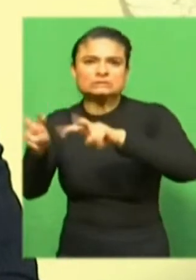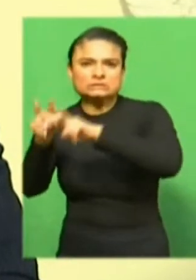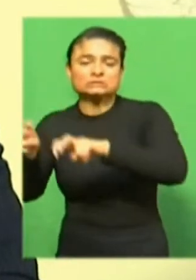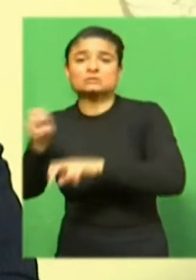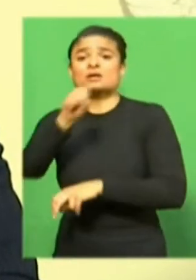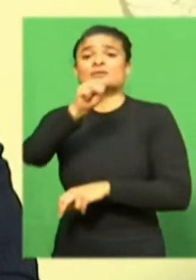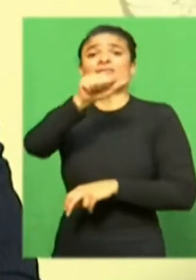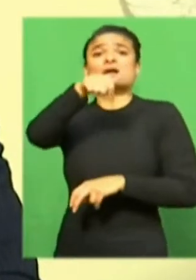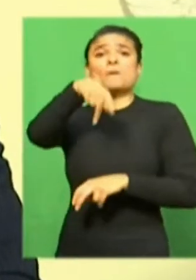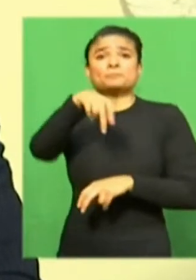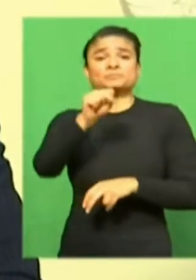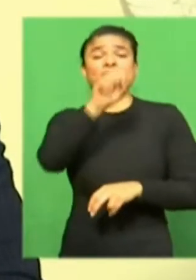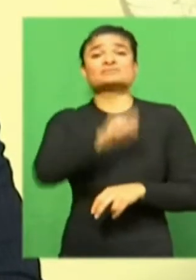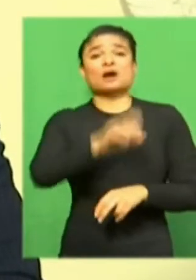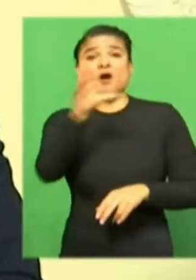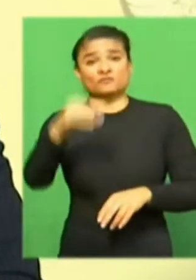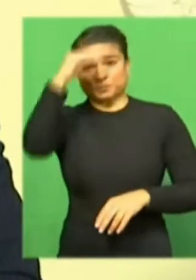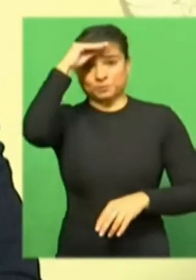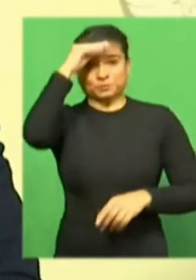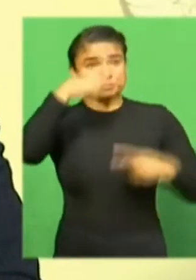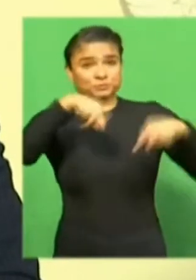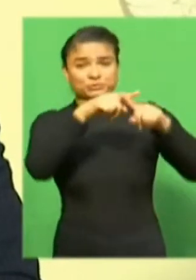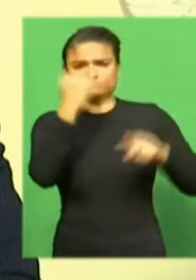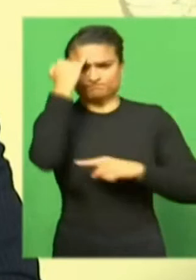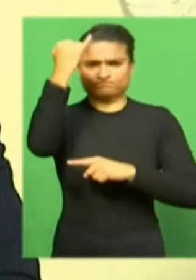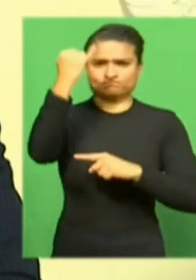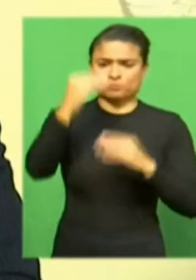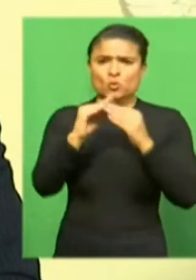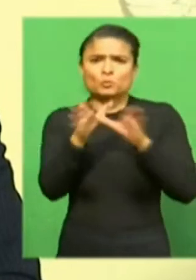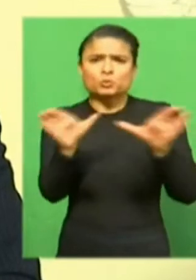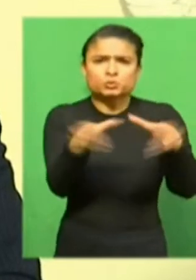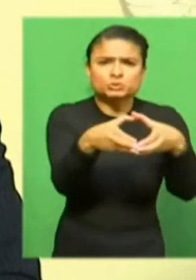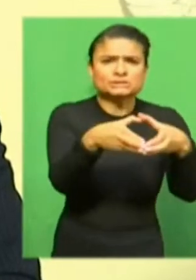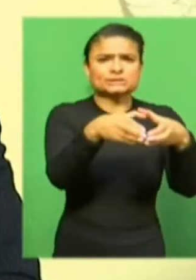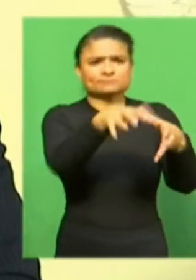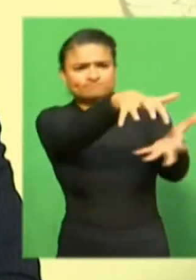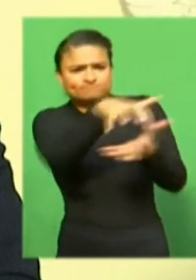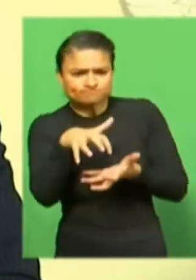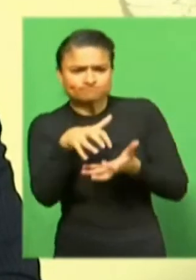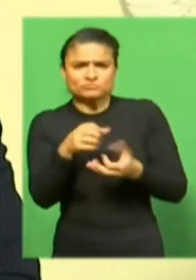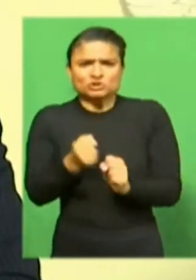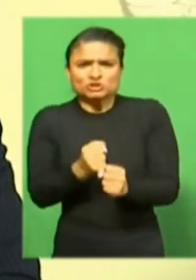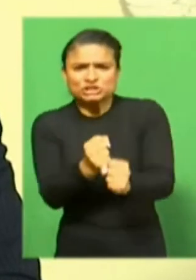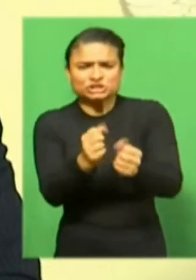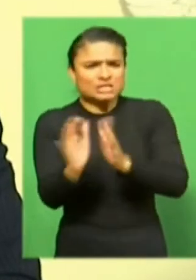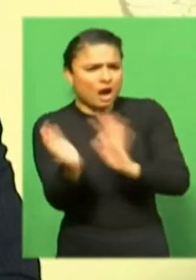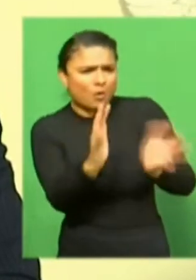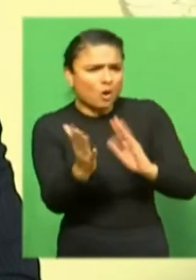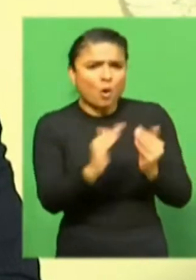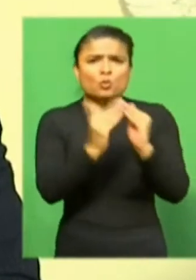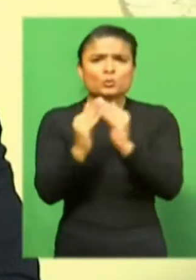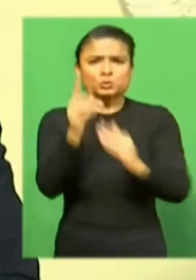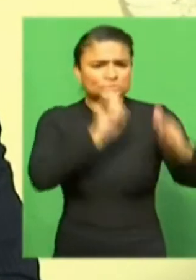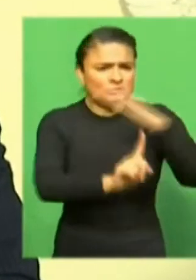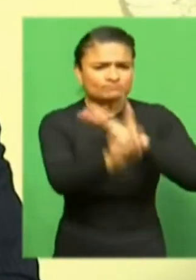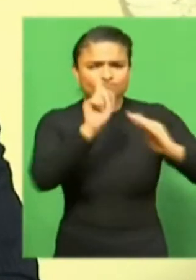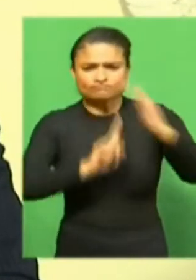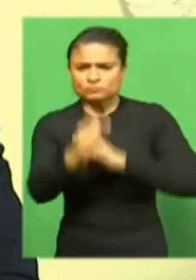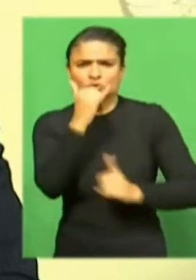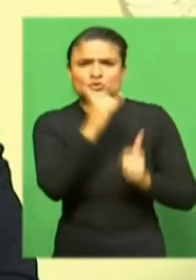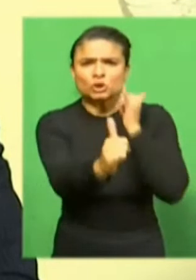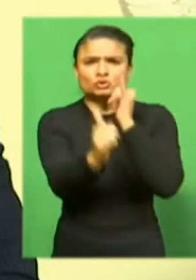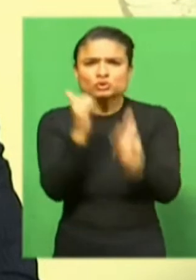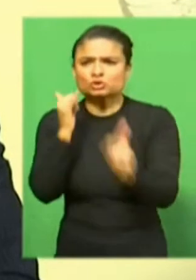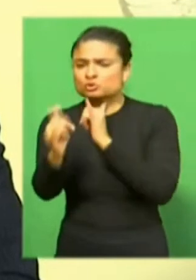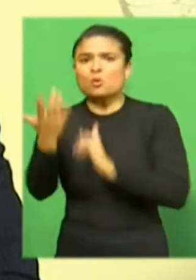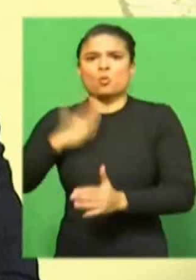policing strategy in areas throughout the country which has involved communities in preventing further